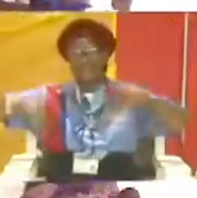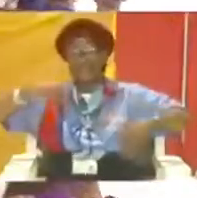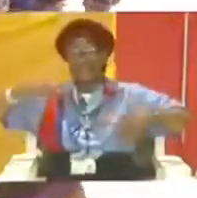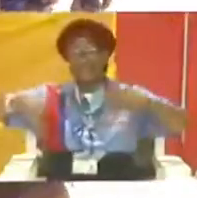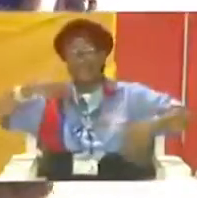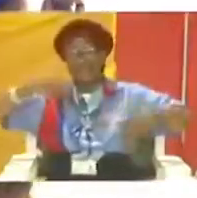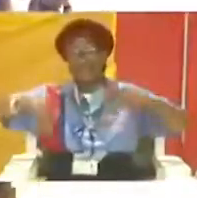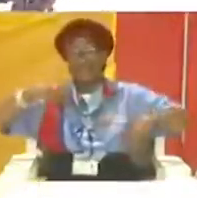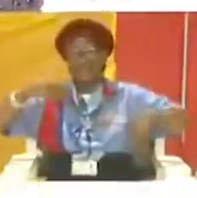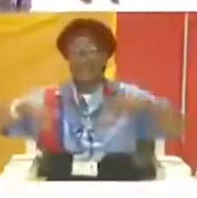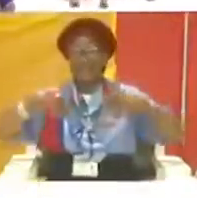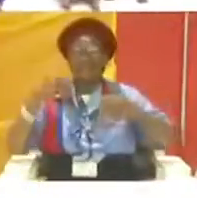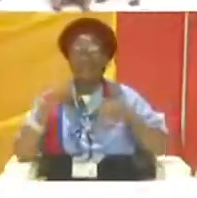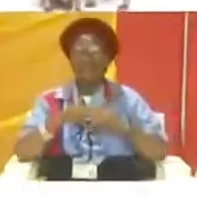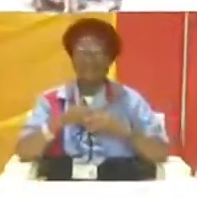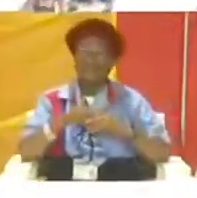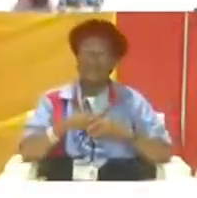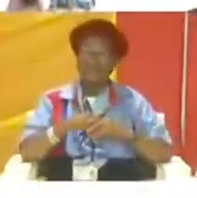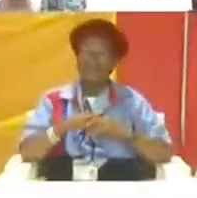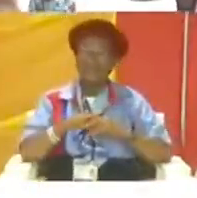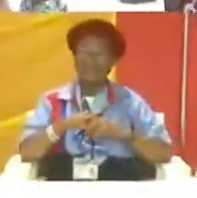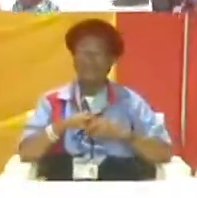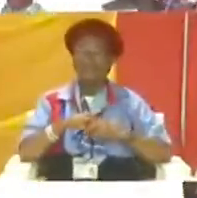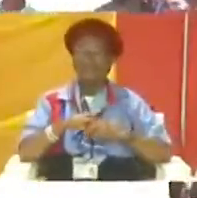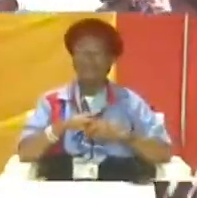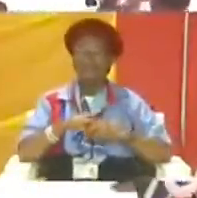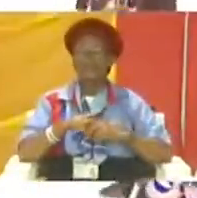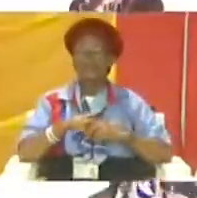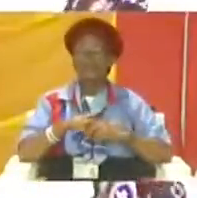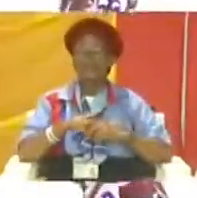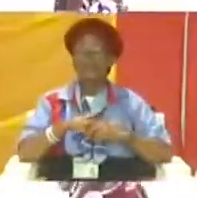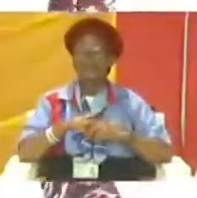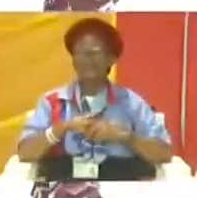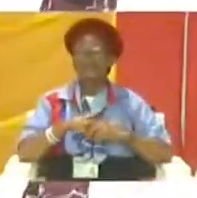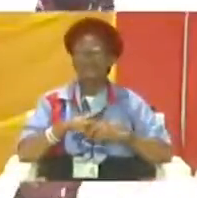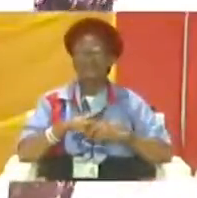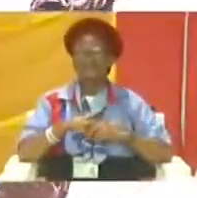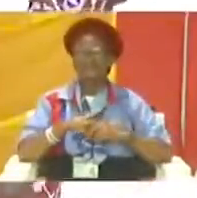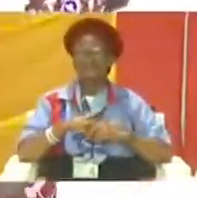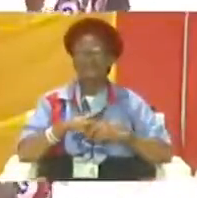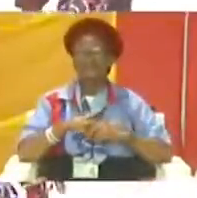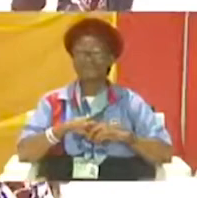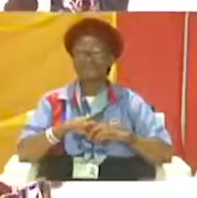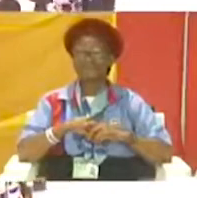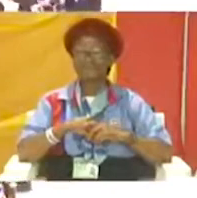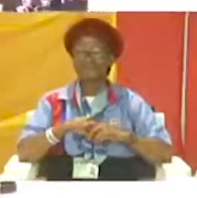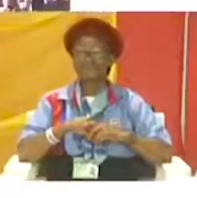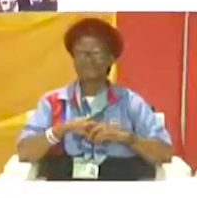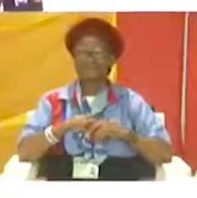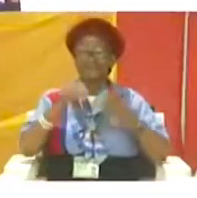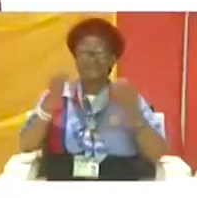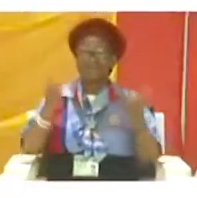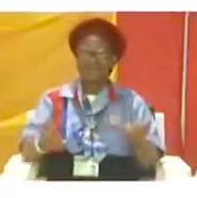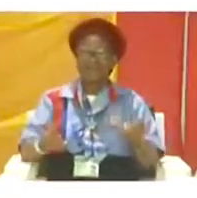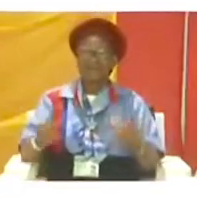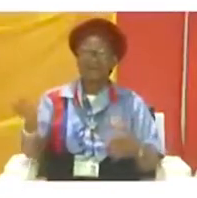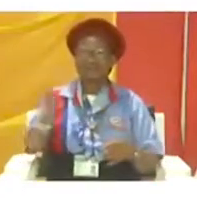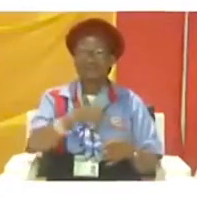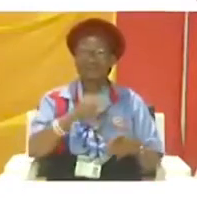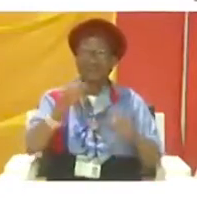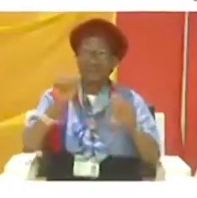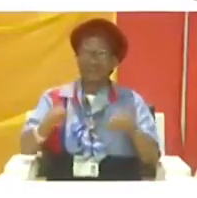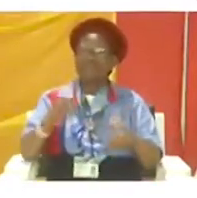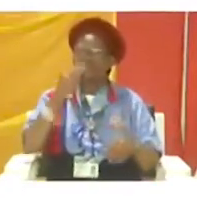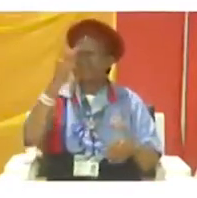I Now you could see what he had already done.